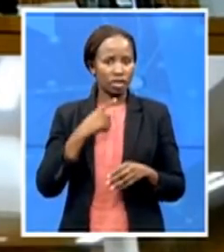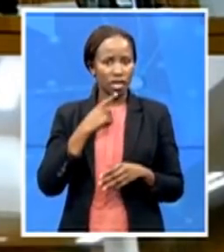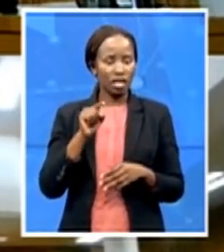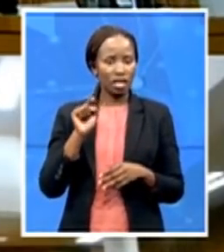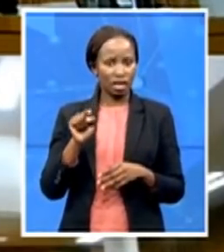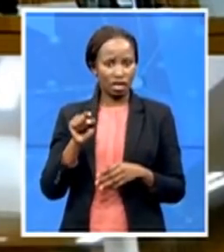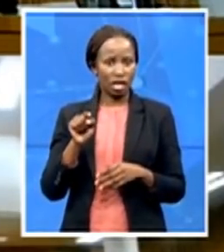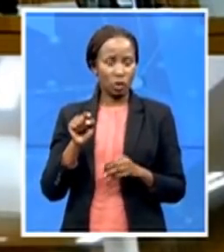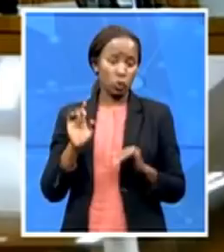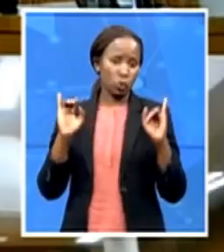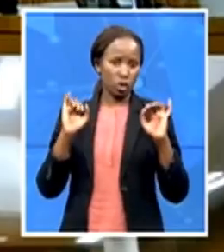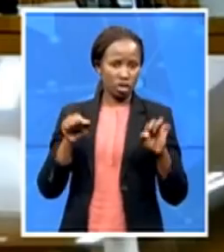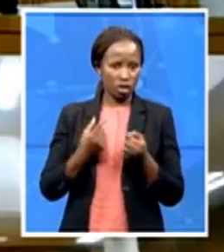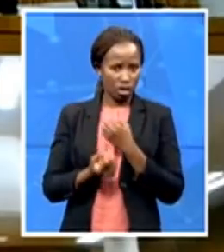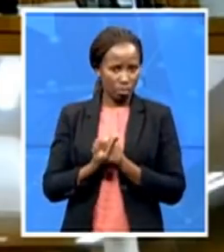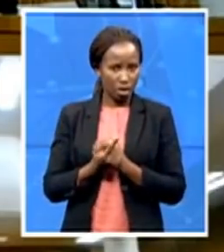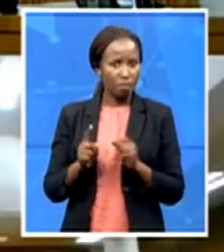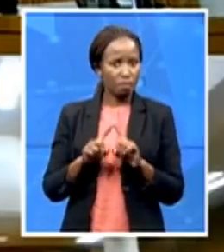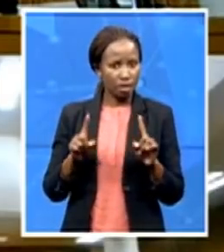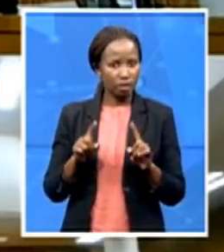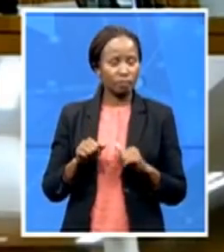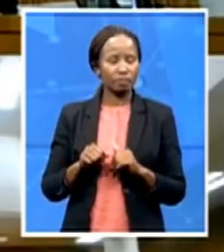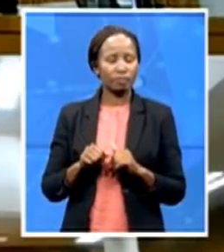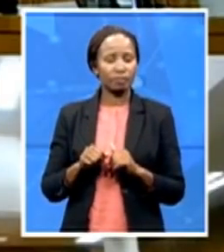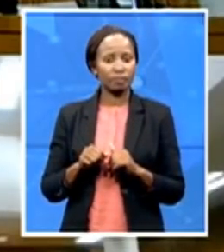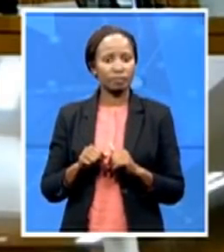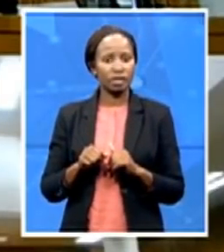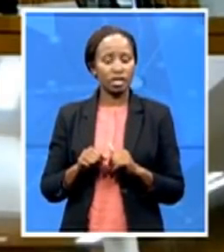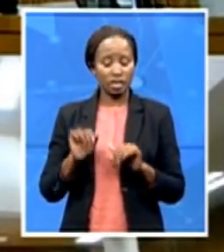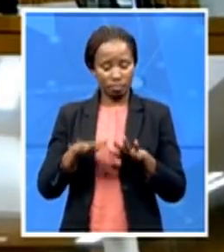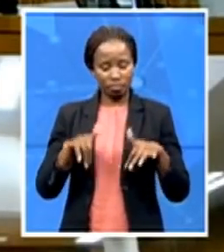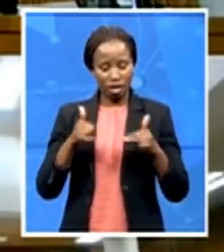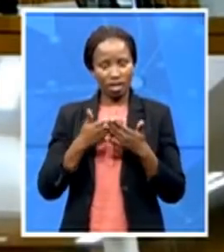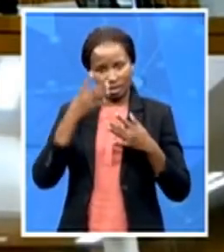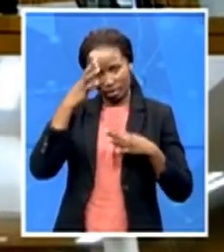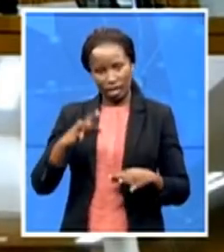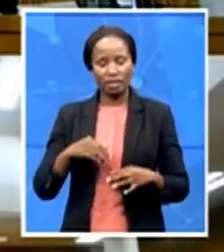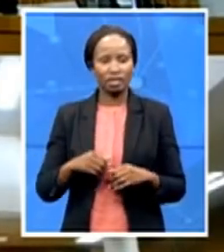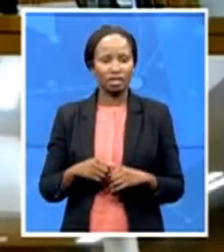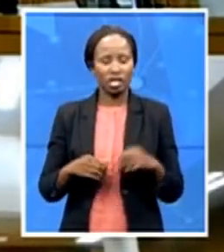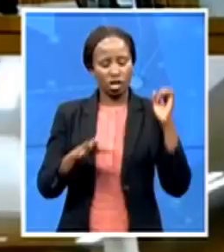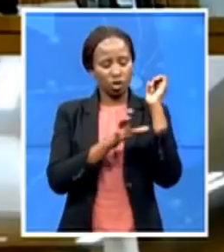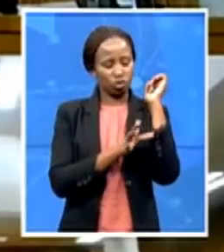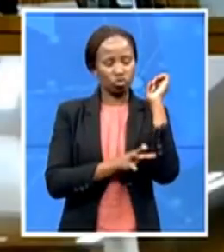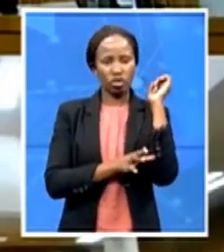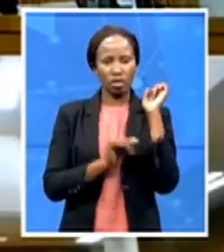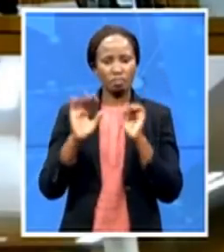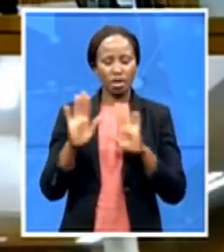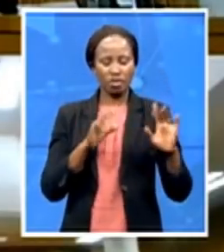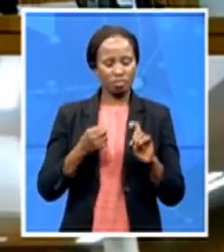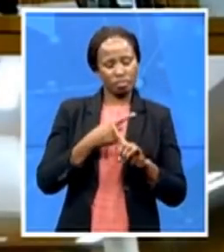the Assembly to decide what will constitute misconduct, etc., both in general as an